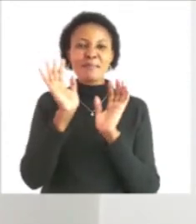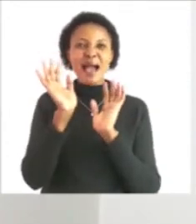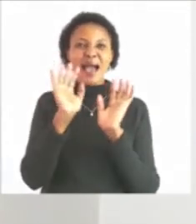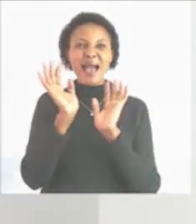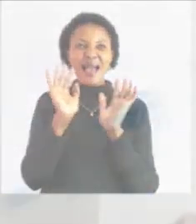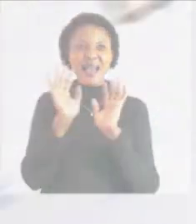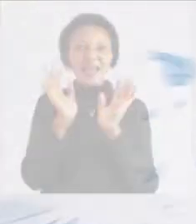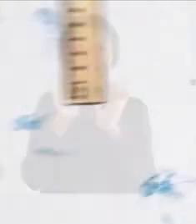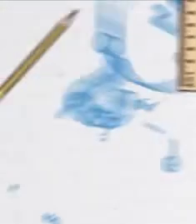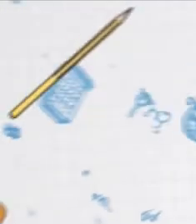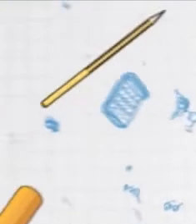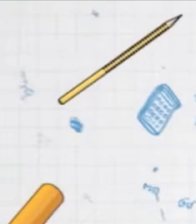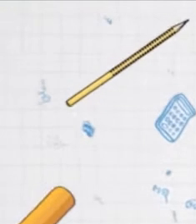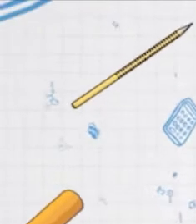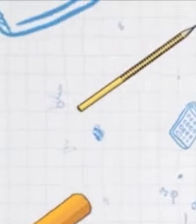Bye-bye.